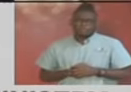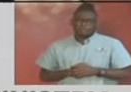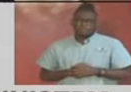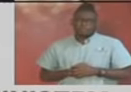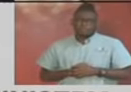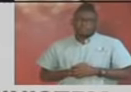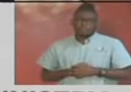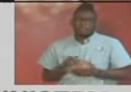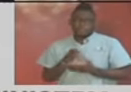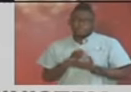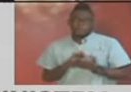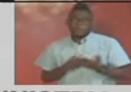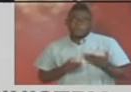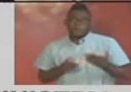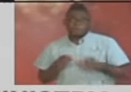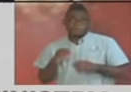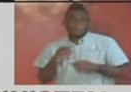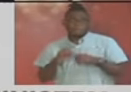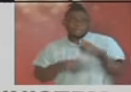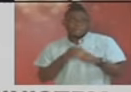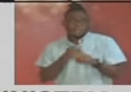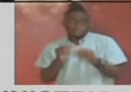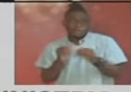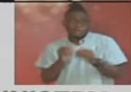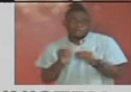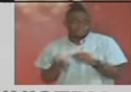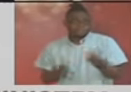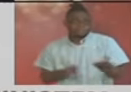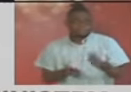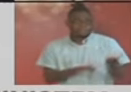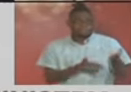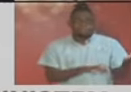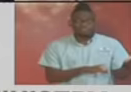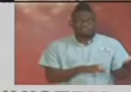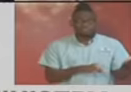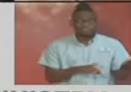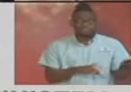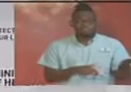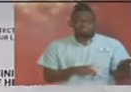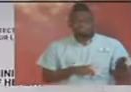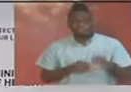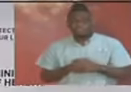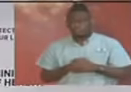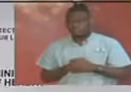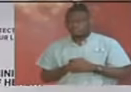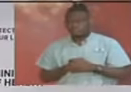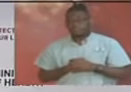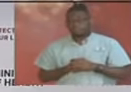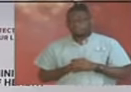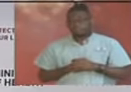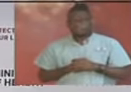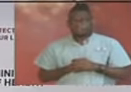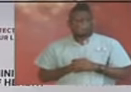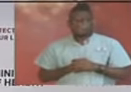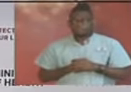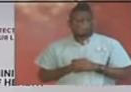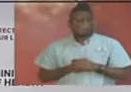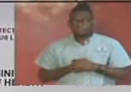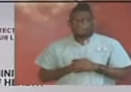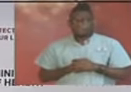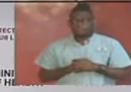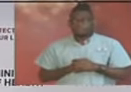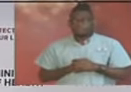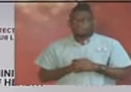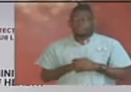being more has a higher case fatality rate. Thank you, CMO and Dr. Indar. We go to a